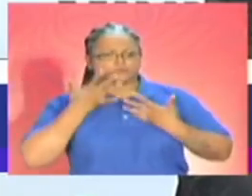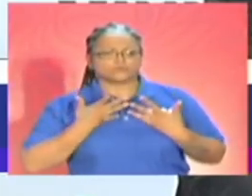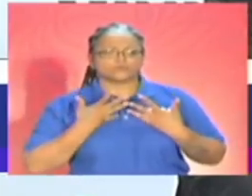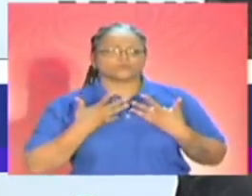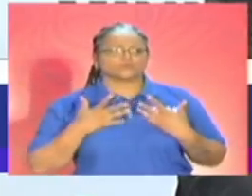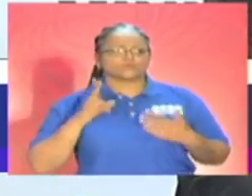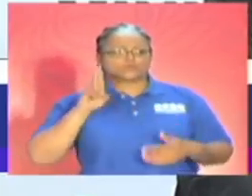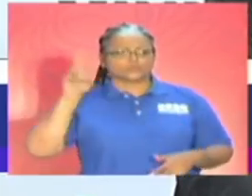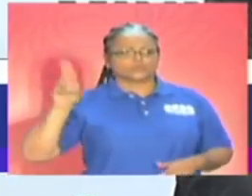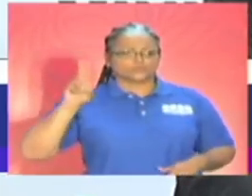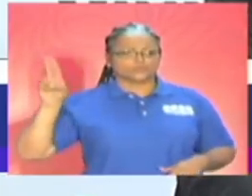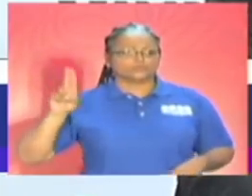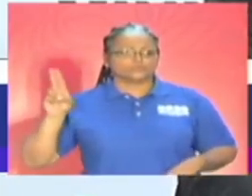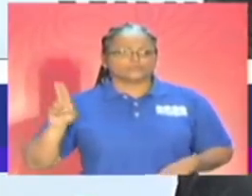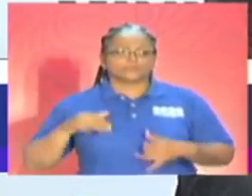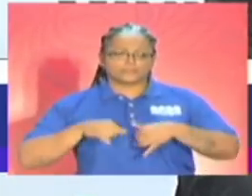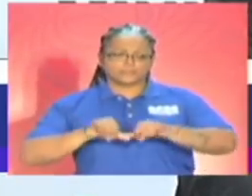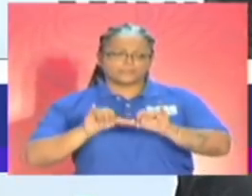had.